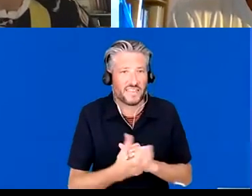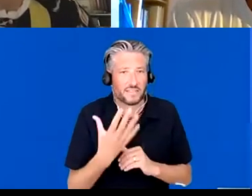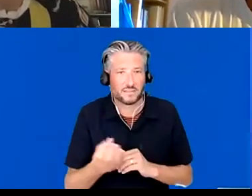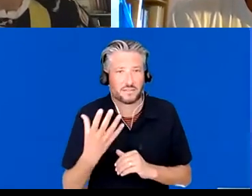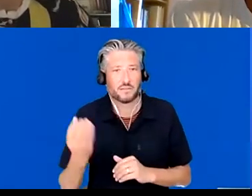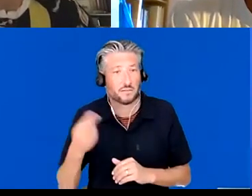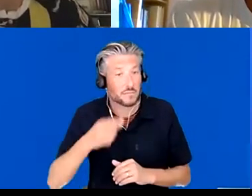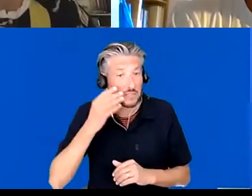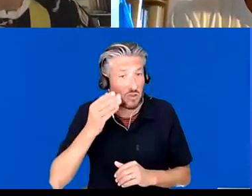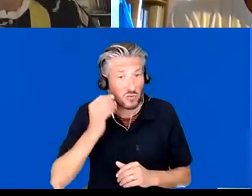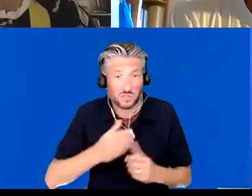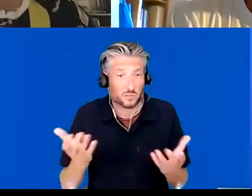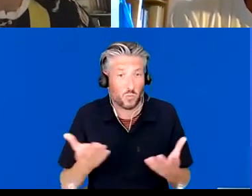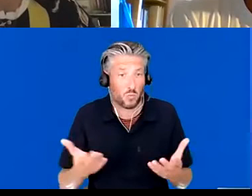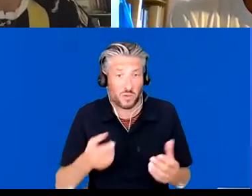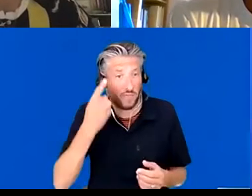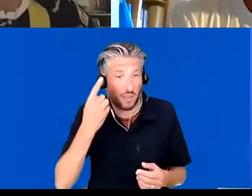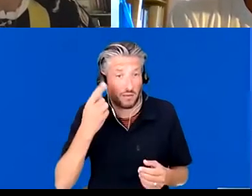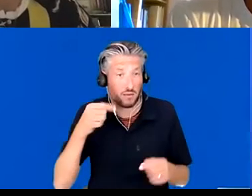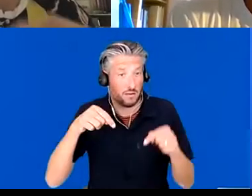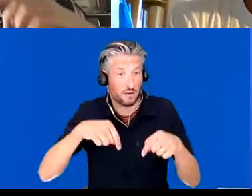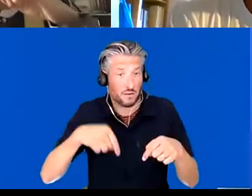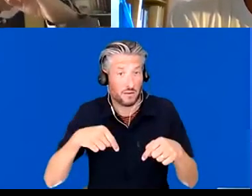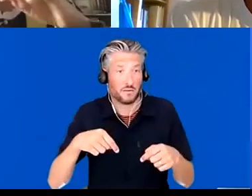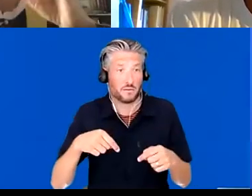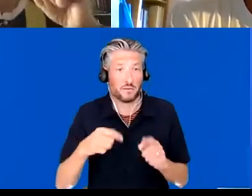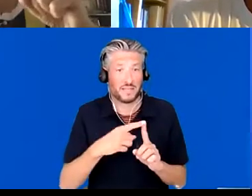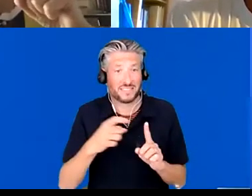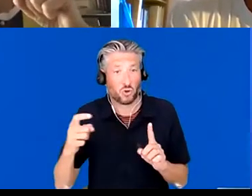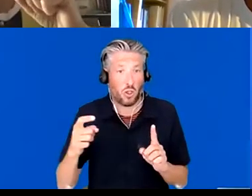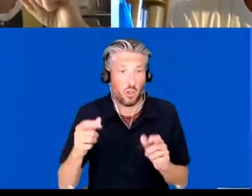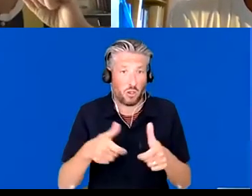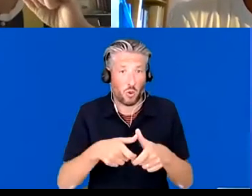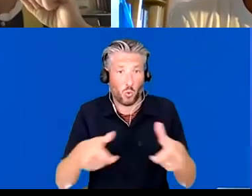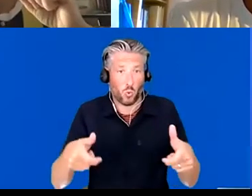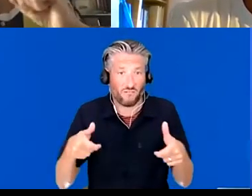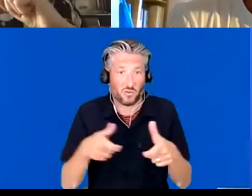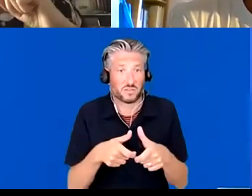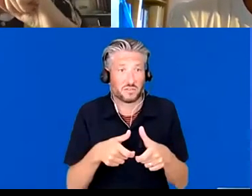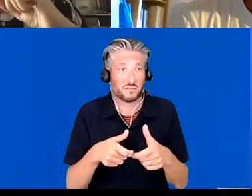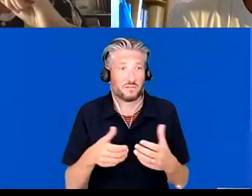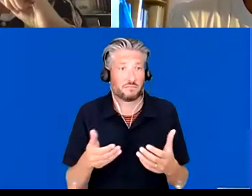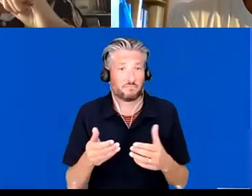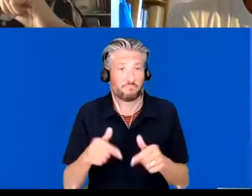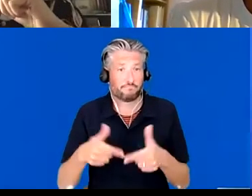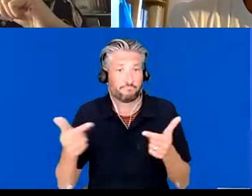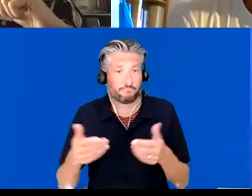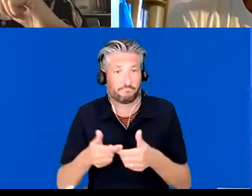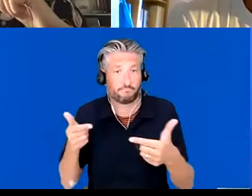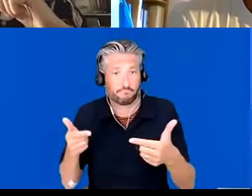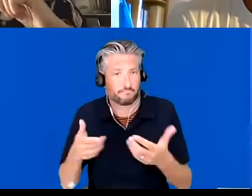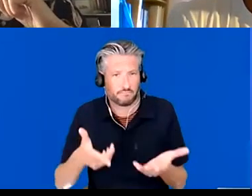what they said about the advantages of digital conferences has been summarized in the blog that I wrote. They were able